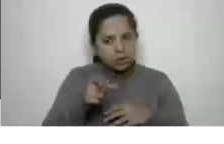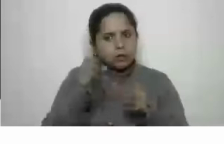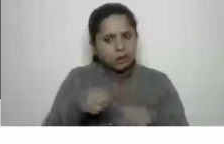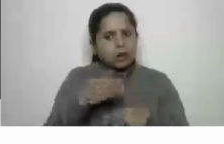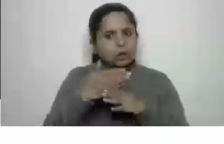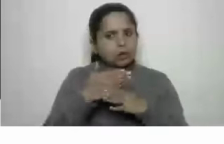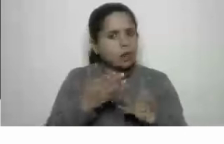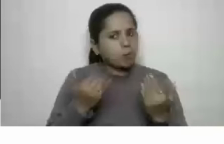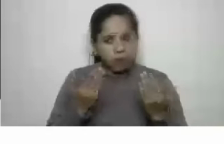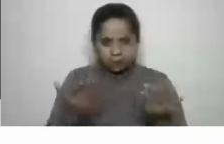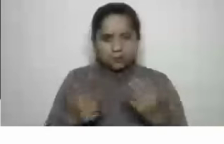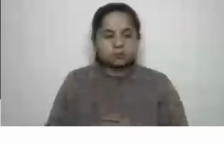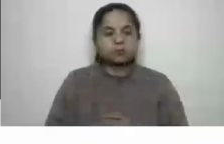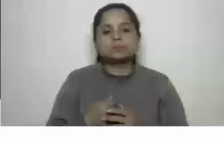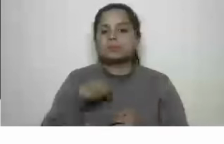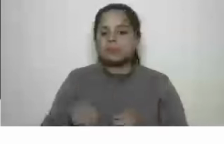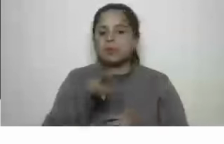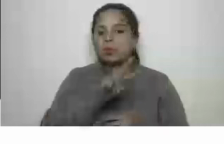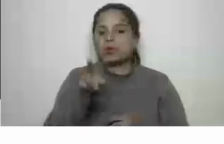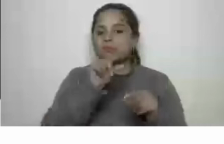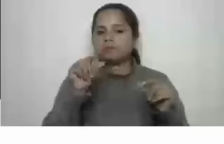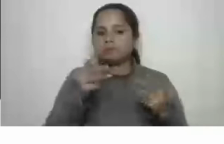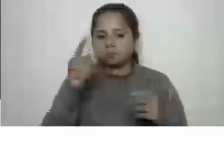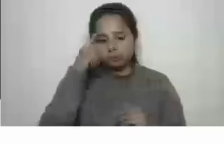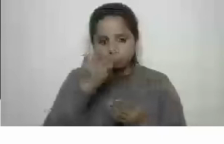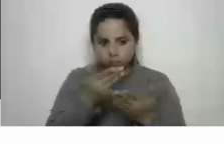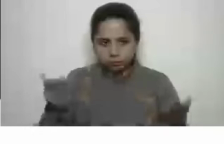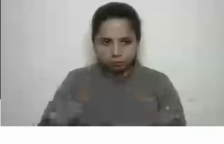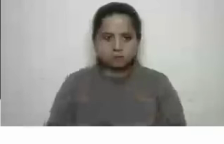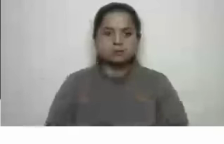that as well. I'll just read out the sentence for you.